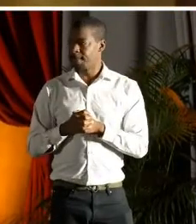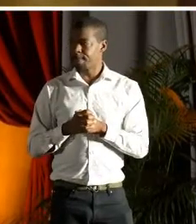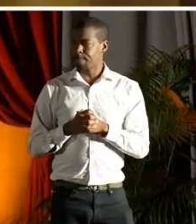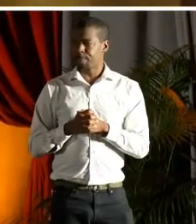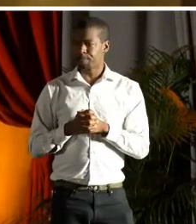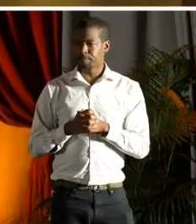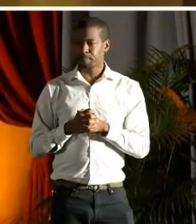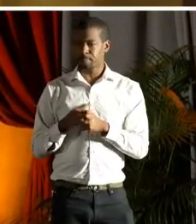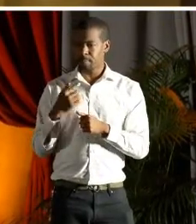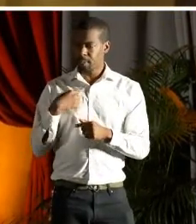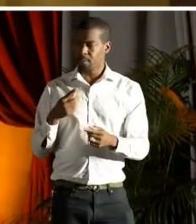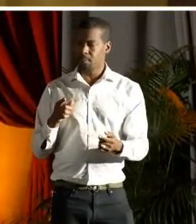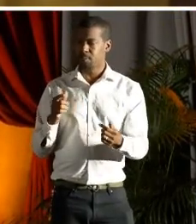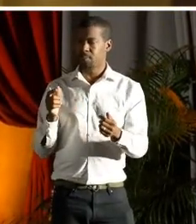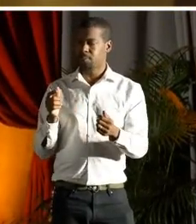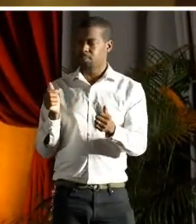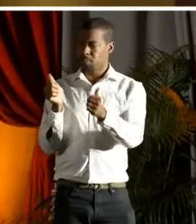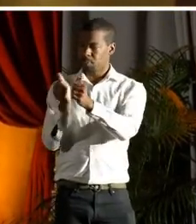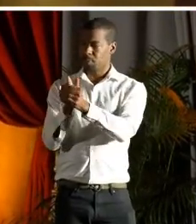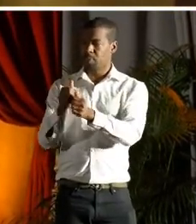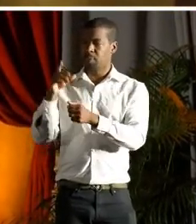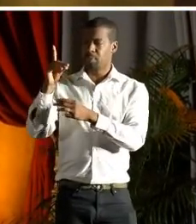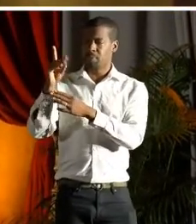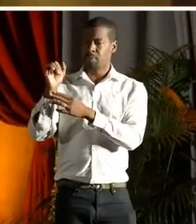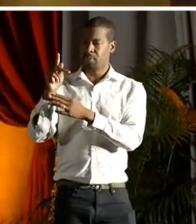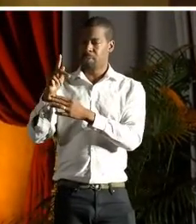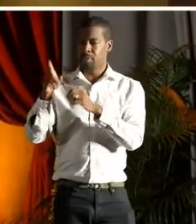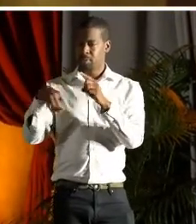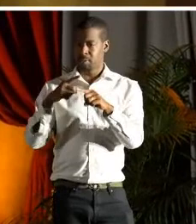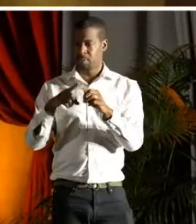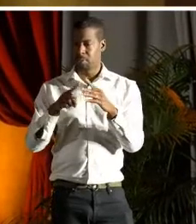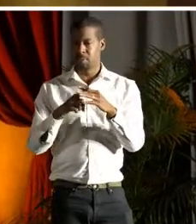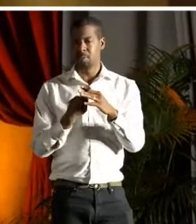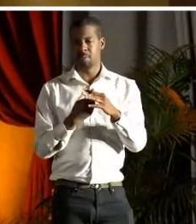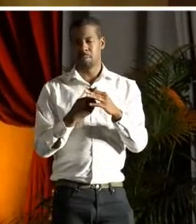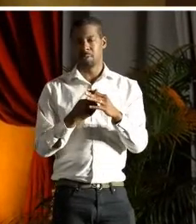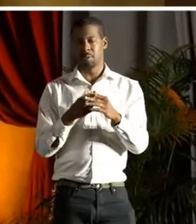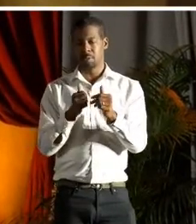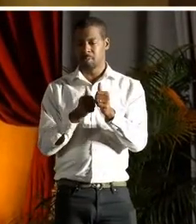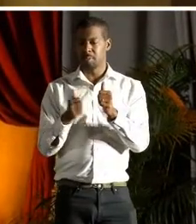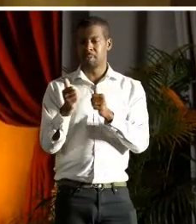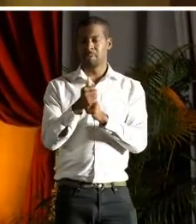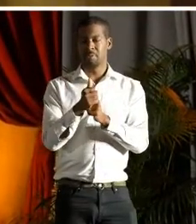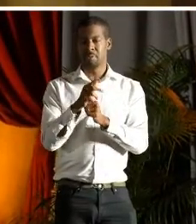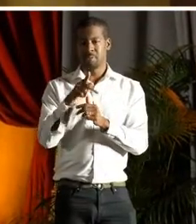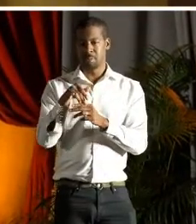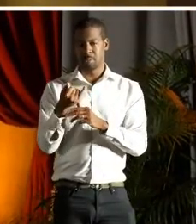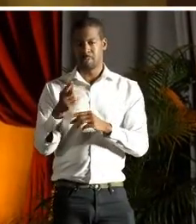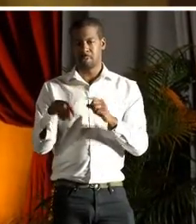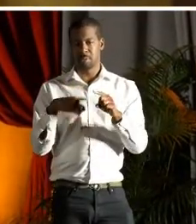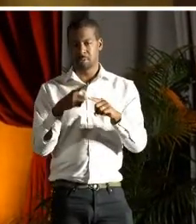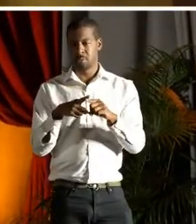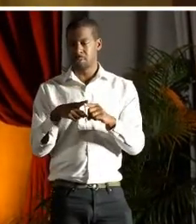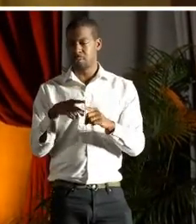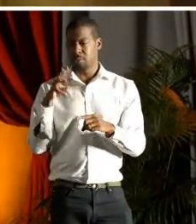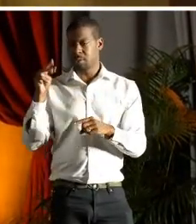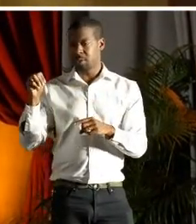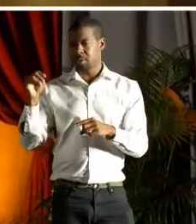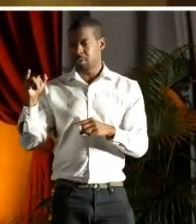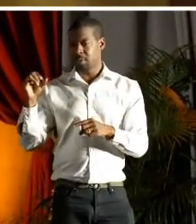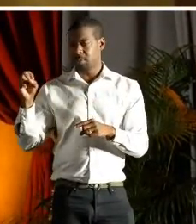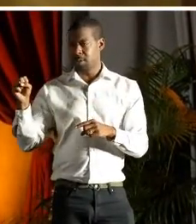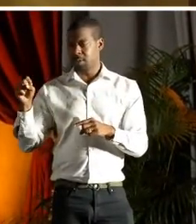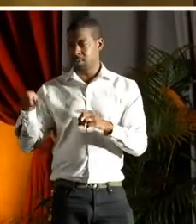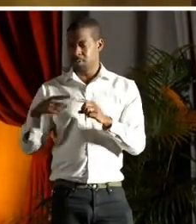I was with Derrick in Mississippi when we started Advancement Project, and it was in Tunica, Mississippi, where we supported a community that